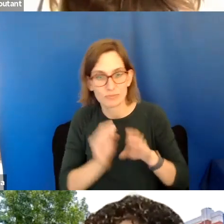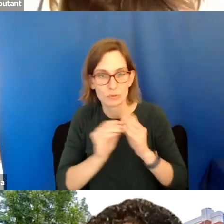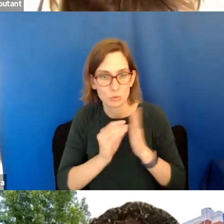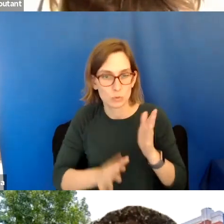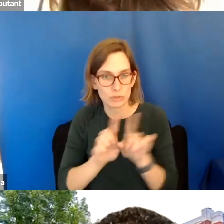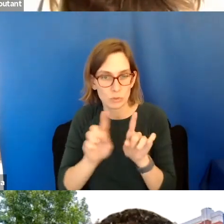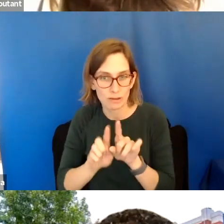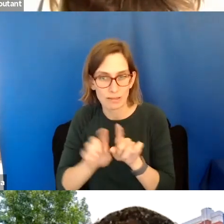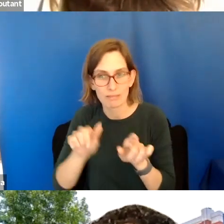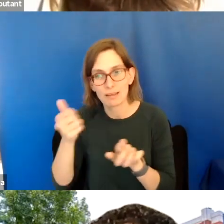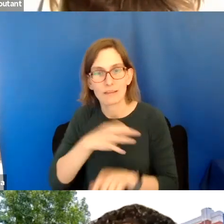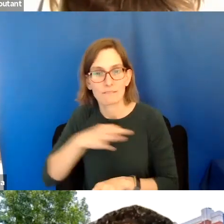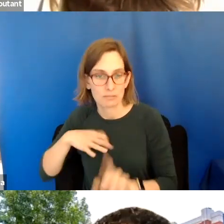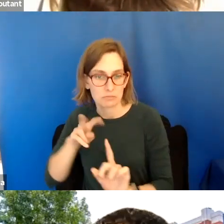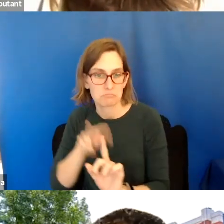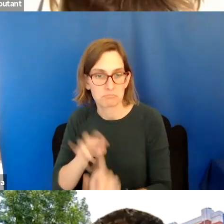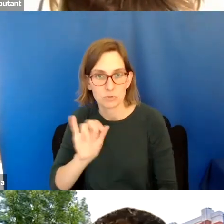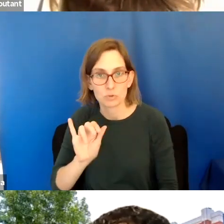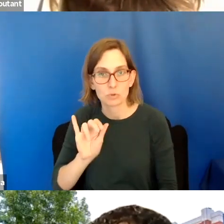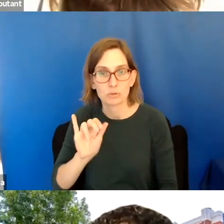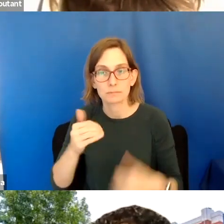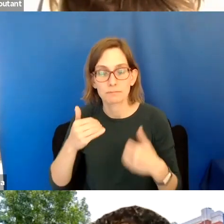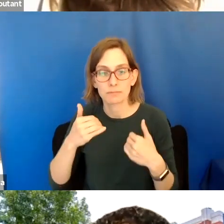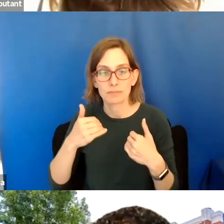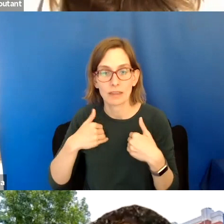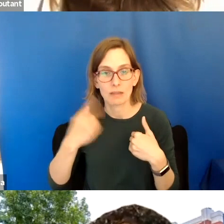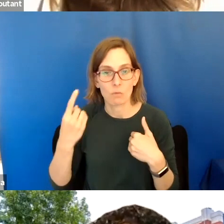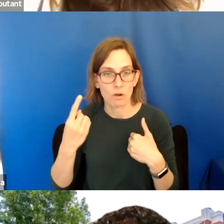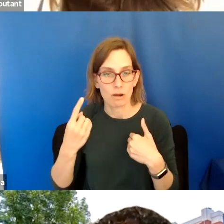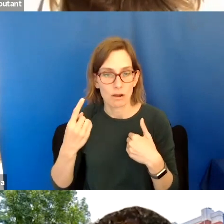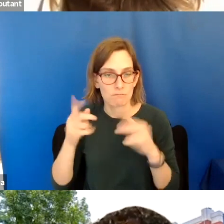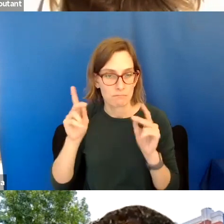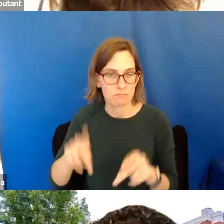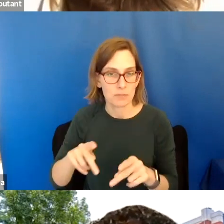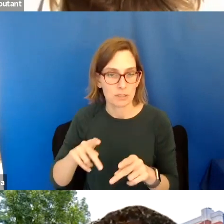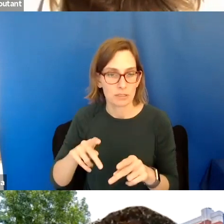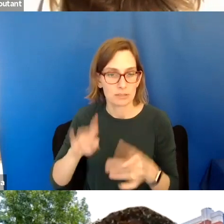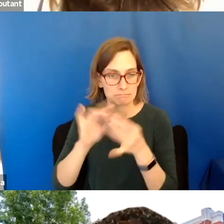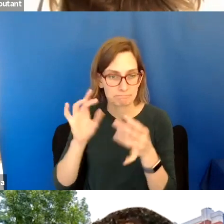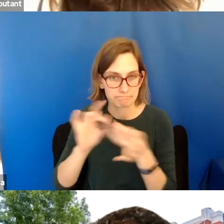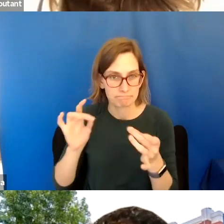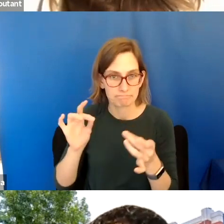marginalized faculty as well. We do have an anonymous attendee and they say they are